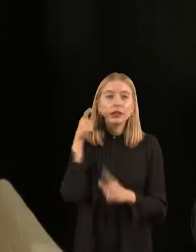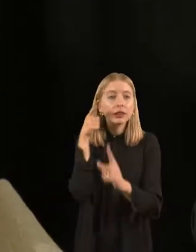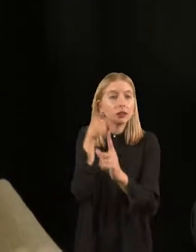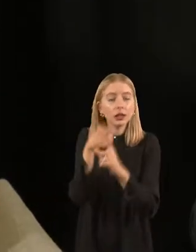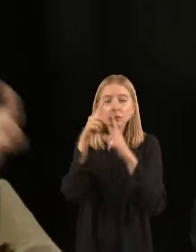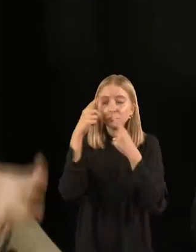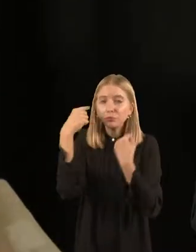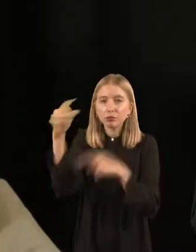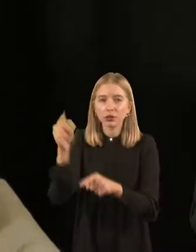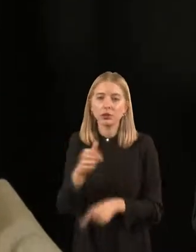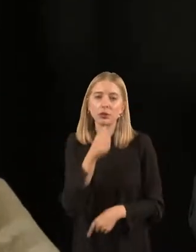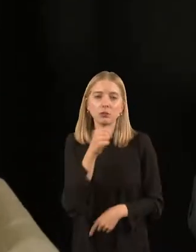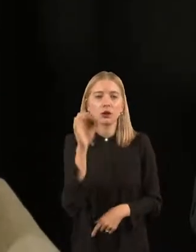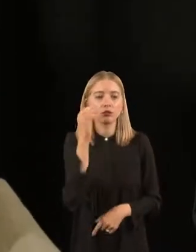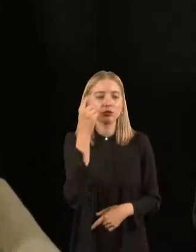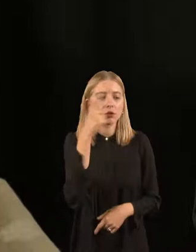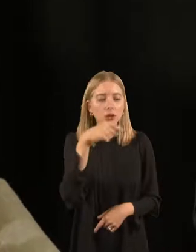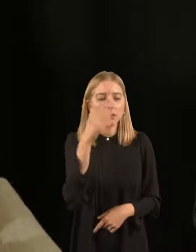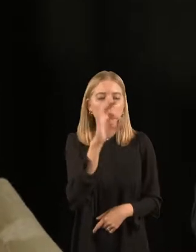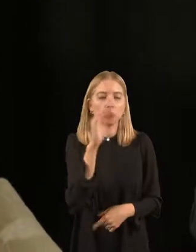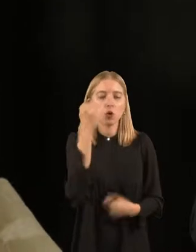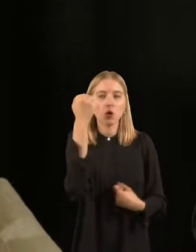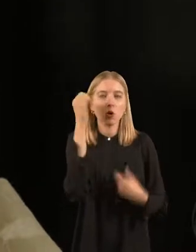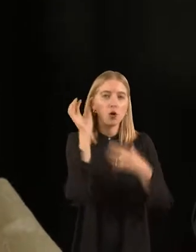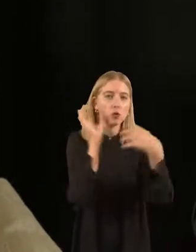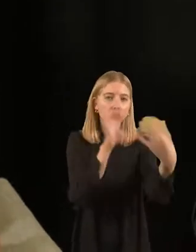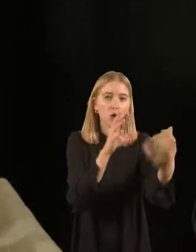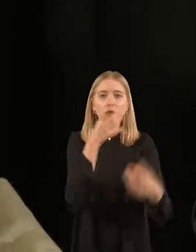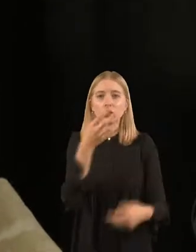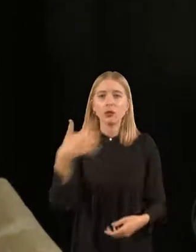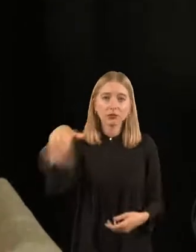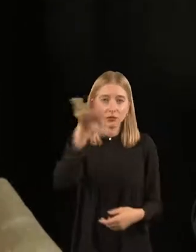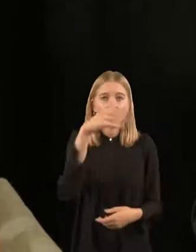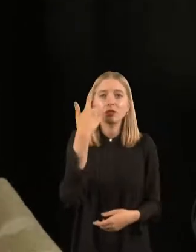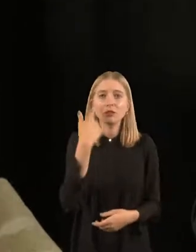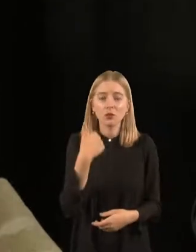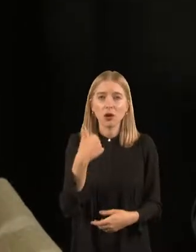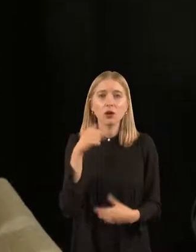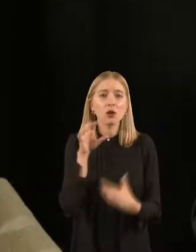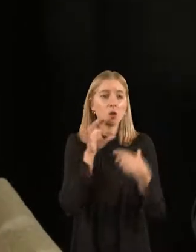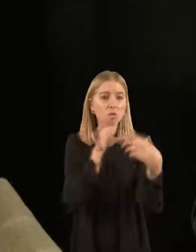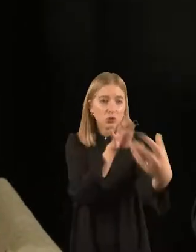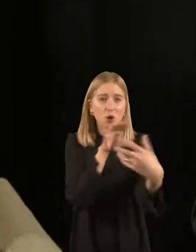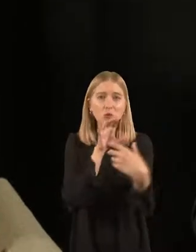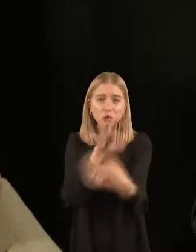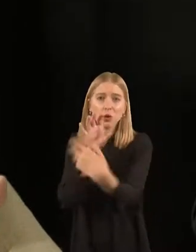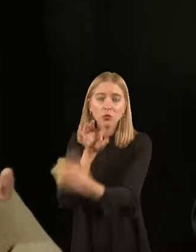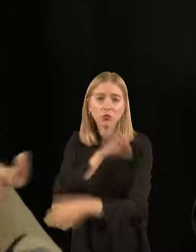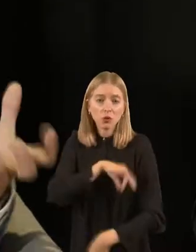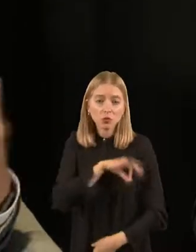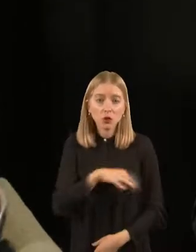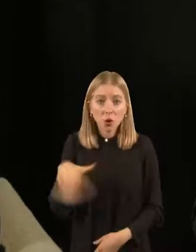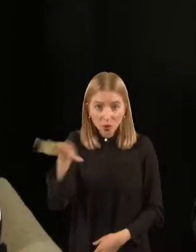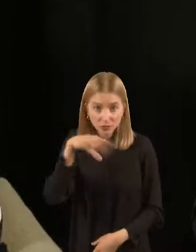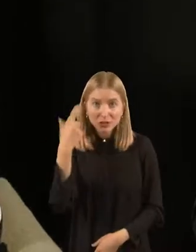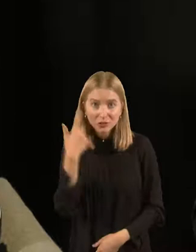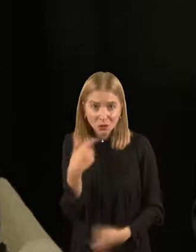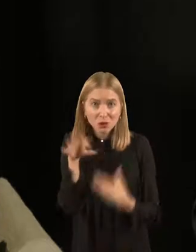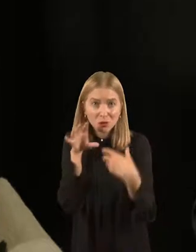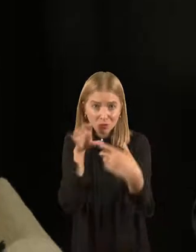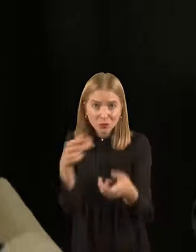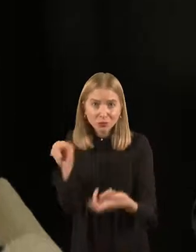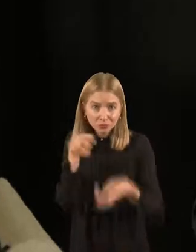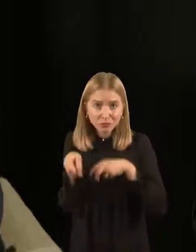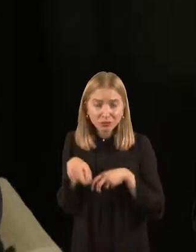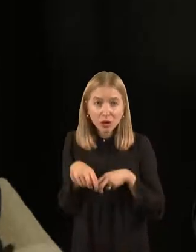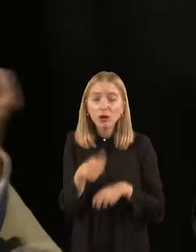what we have set out to do. For example, we speak about buses, we want everybody to take a bus, but